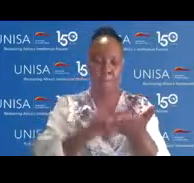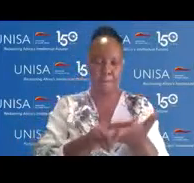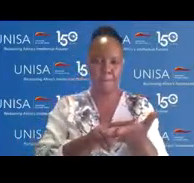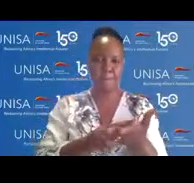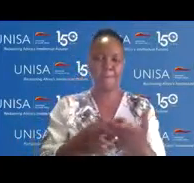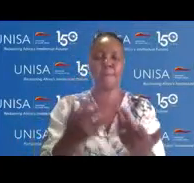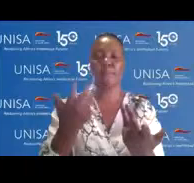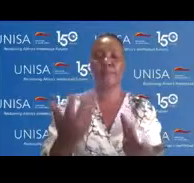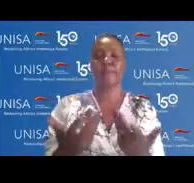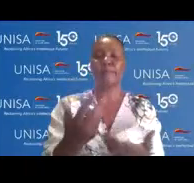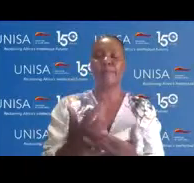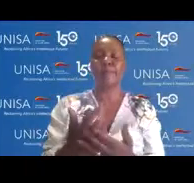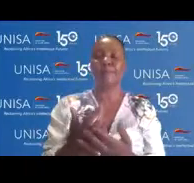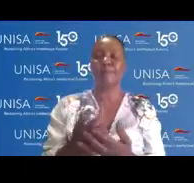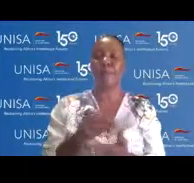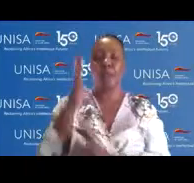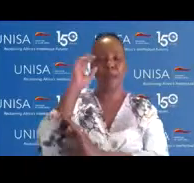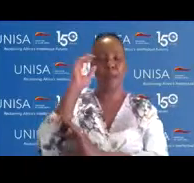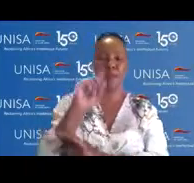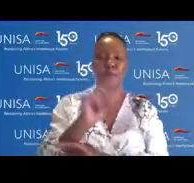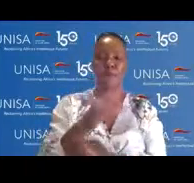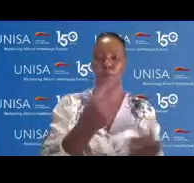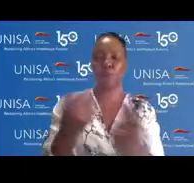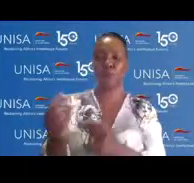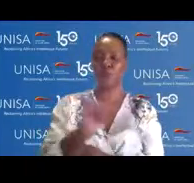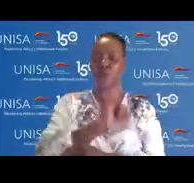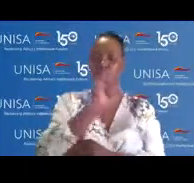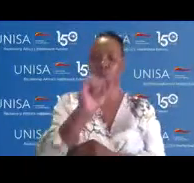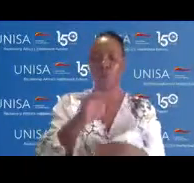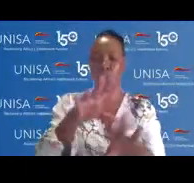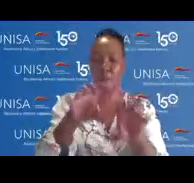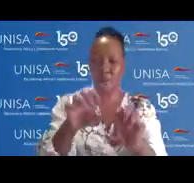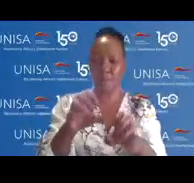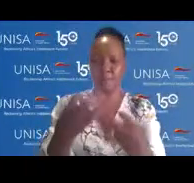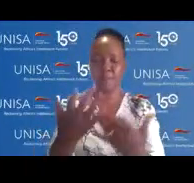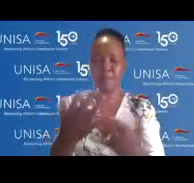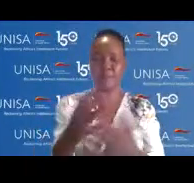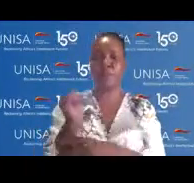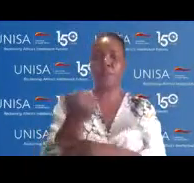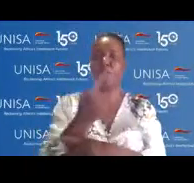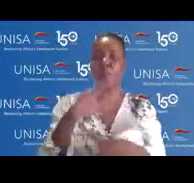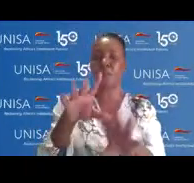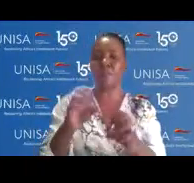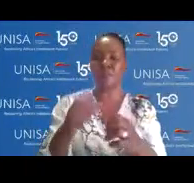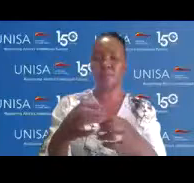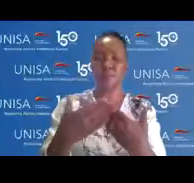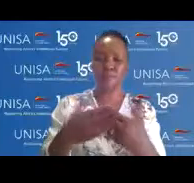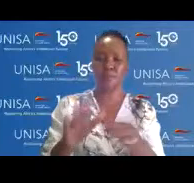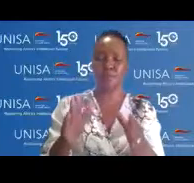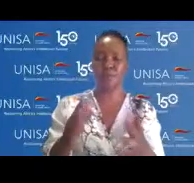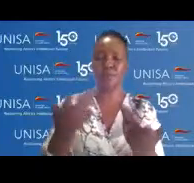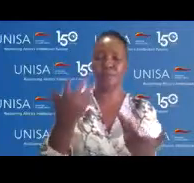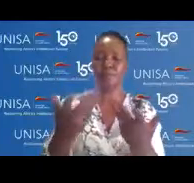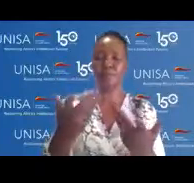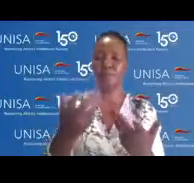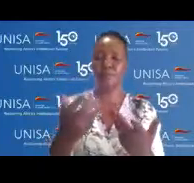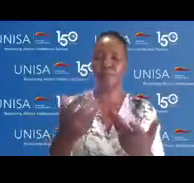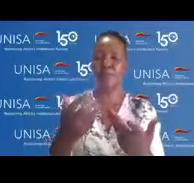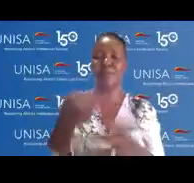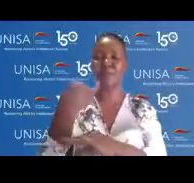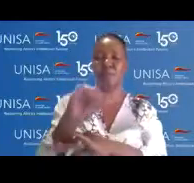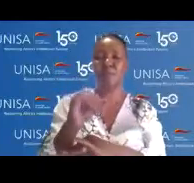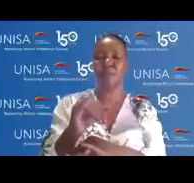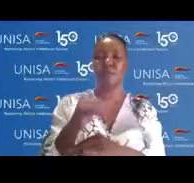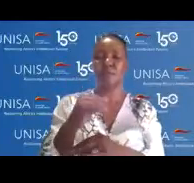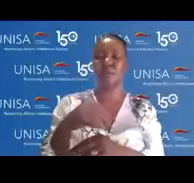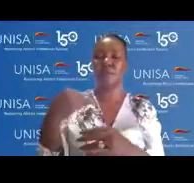Just remember when you're doing your exams, not all the exam sites are usually loaded. So still always test, make sure